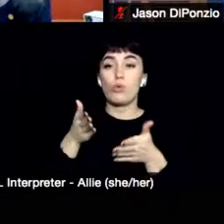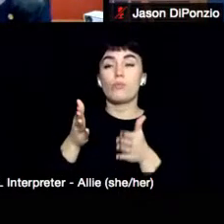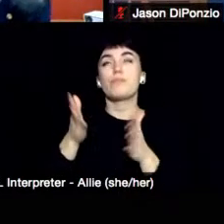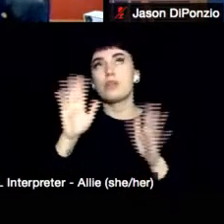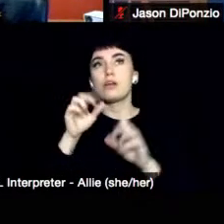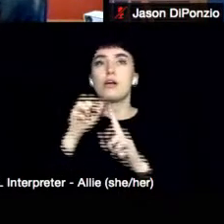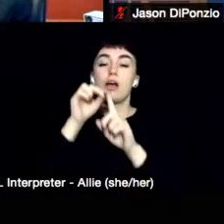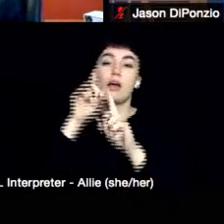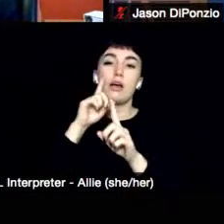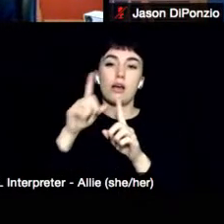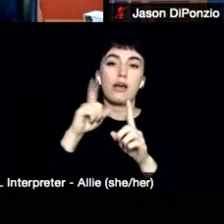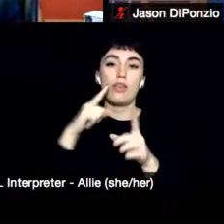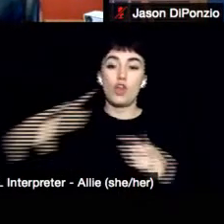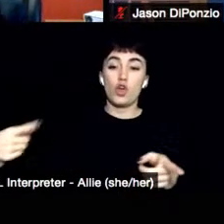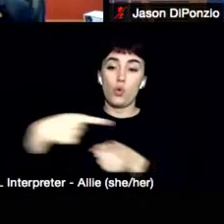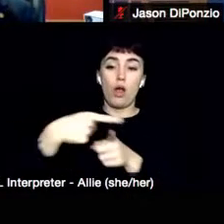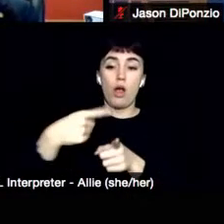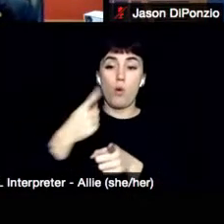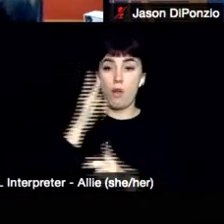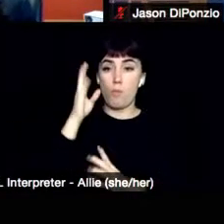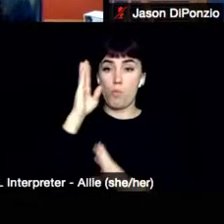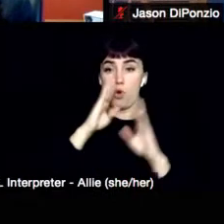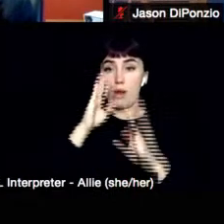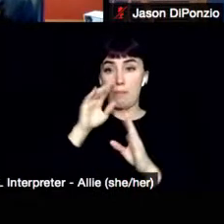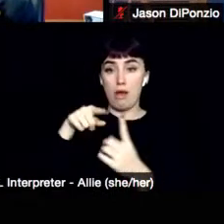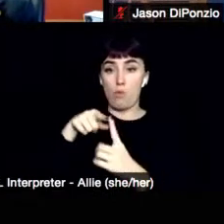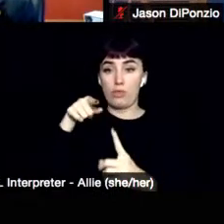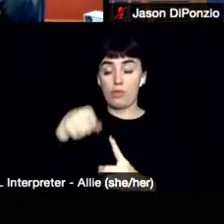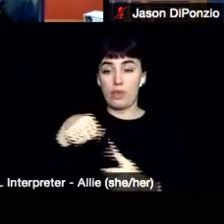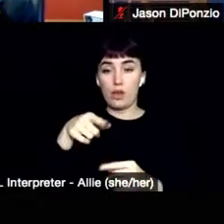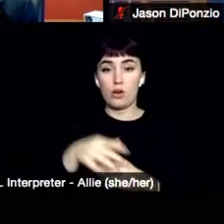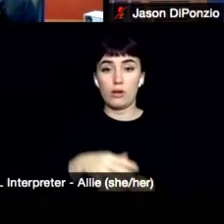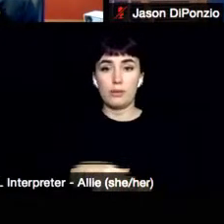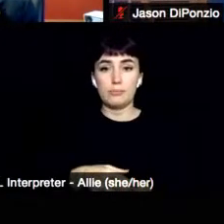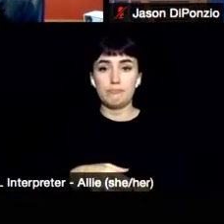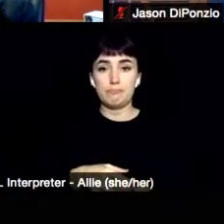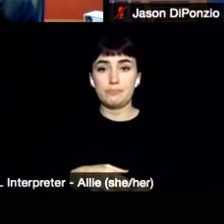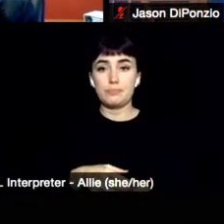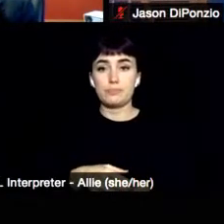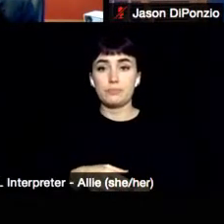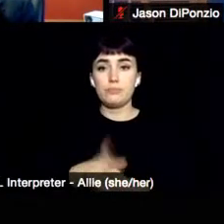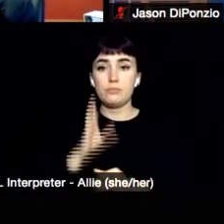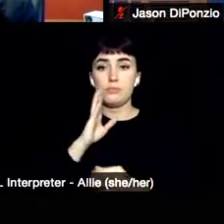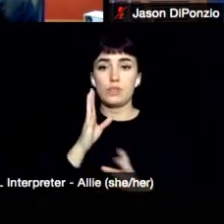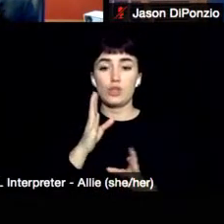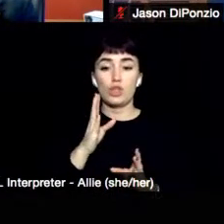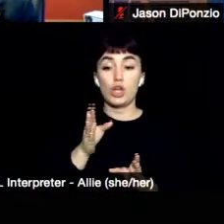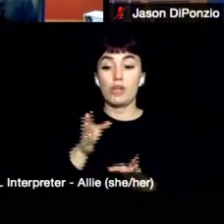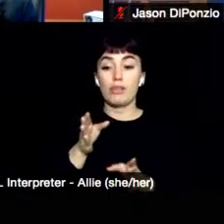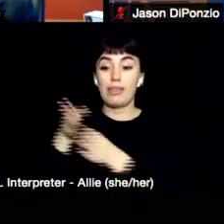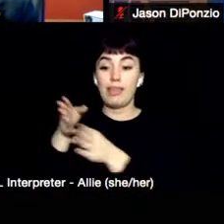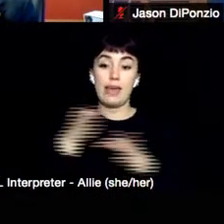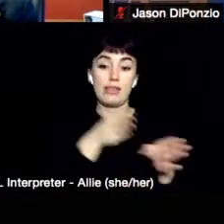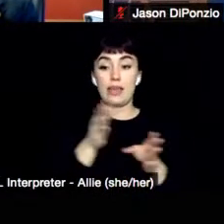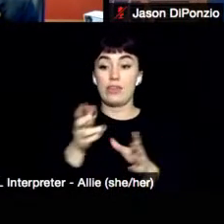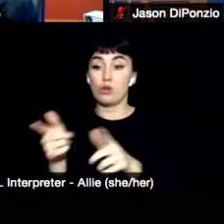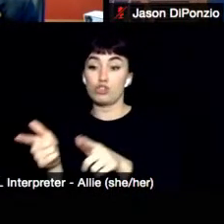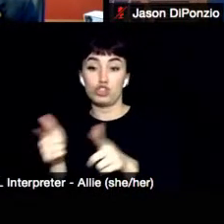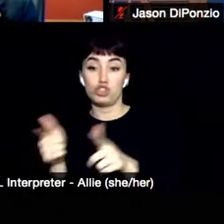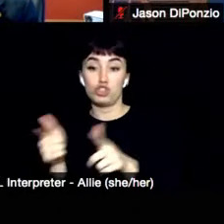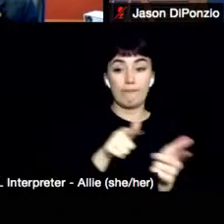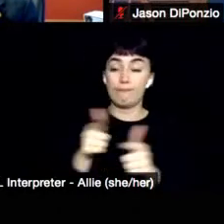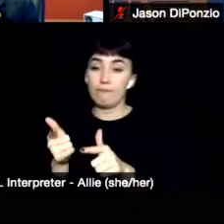especially at the crossing, so what I would be worried about, right, is they're shifting lanes, so that's going to